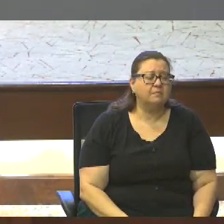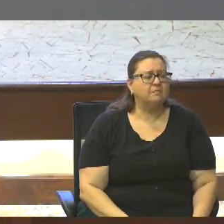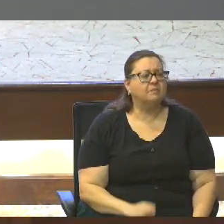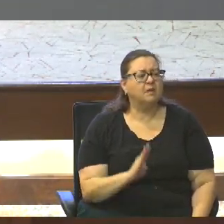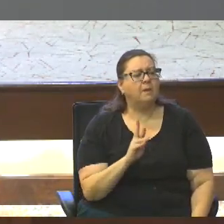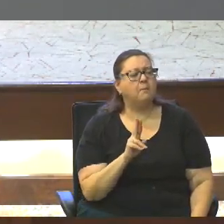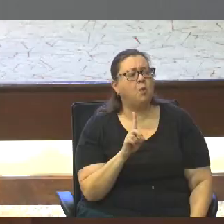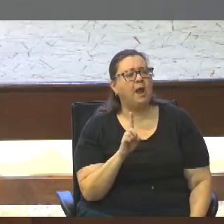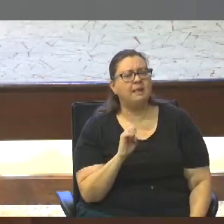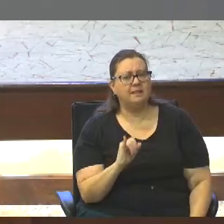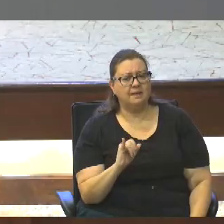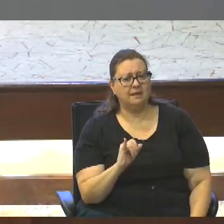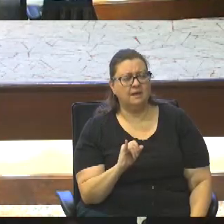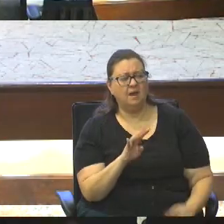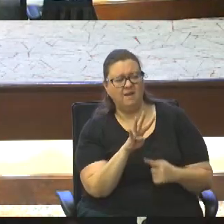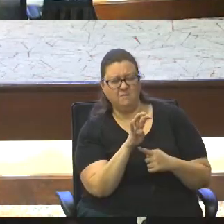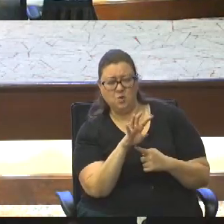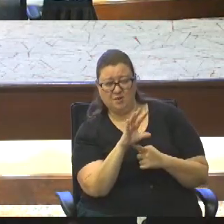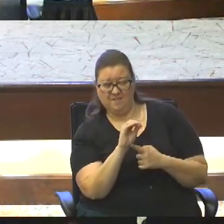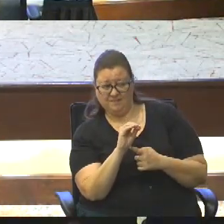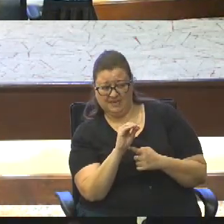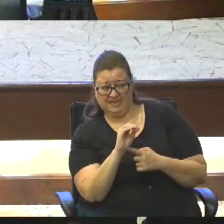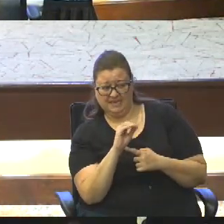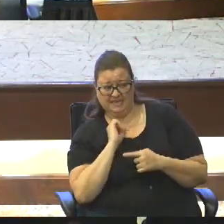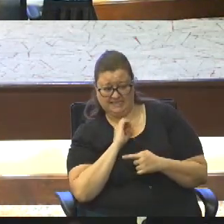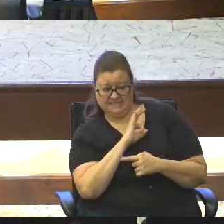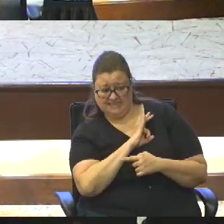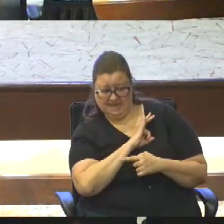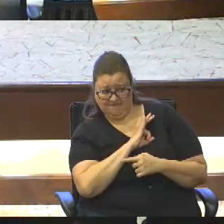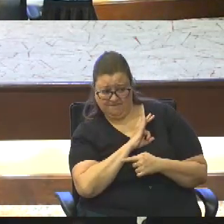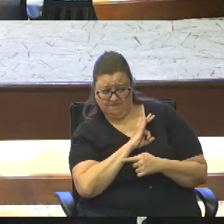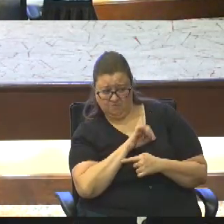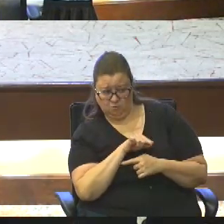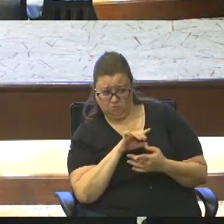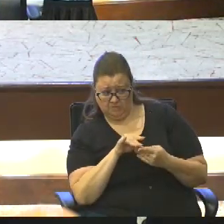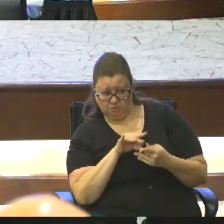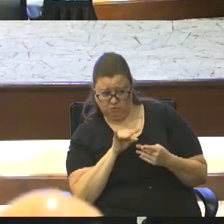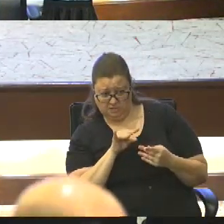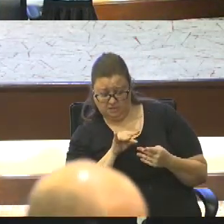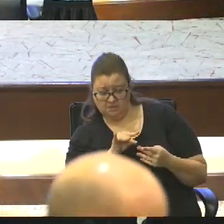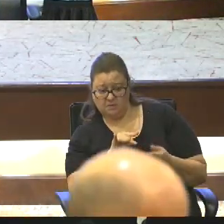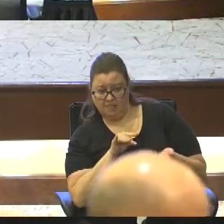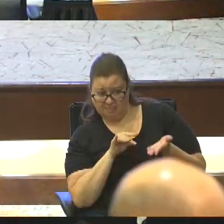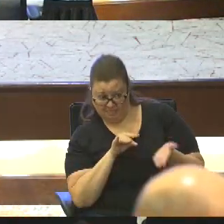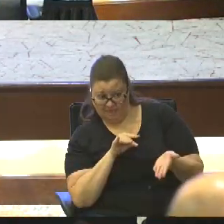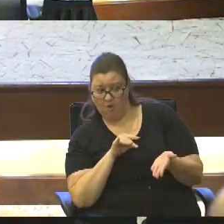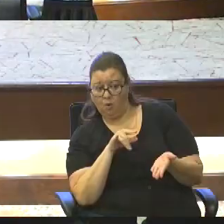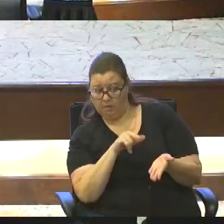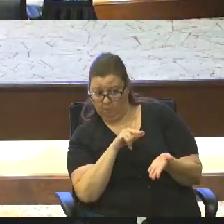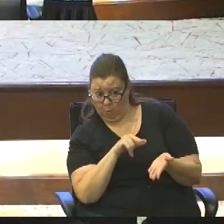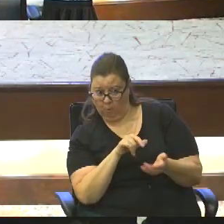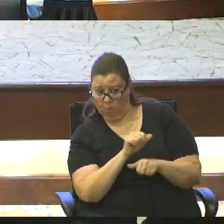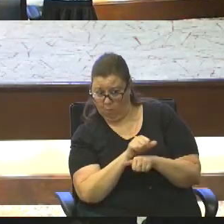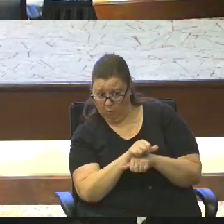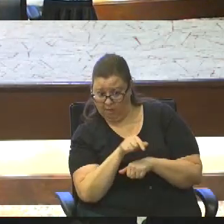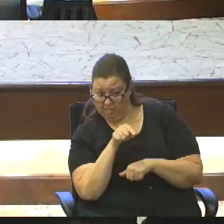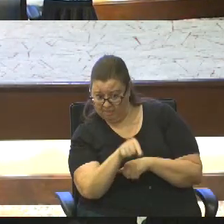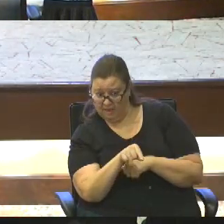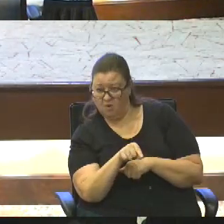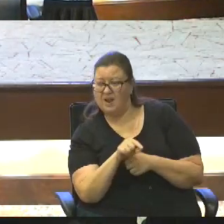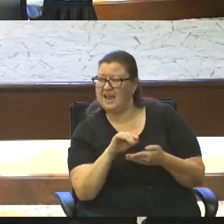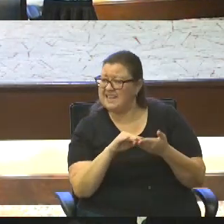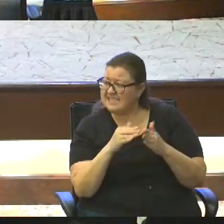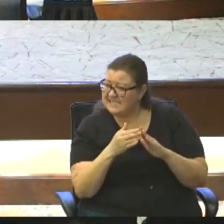Bradley, the 450 employees that he said are there at the airport, are they City of